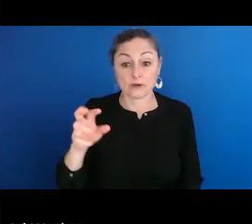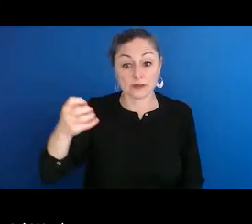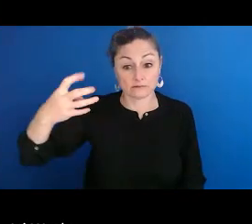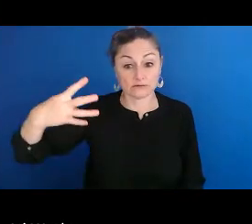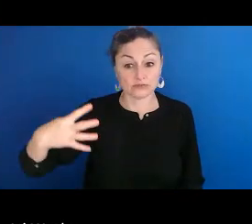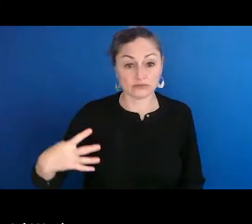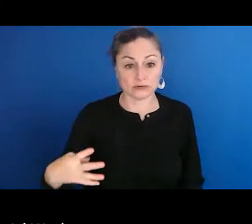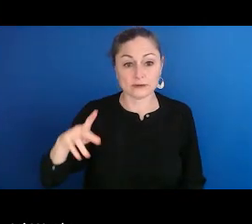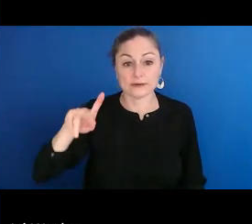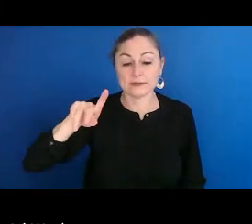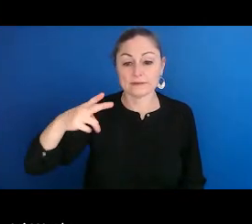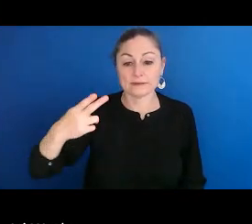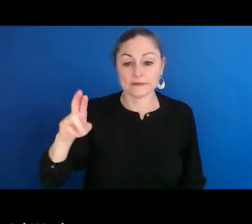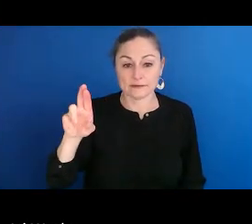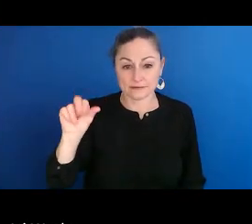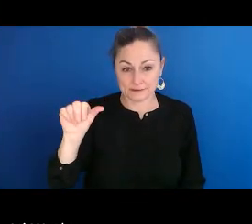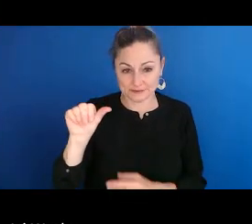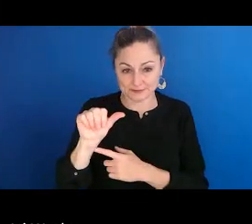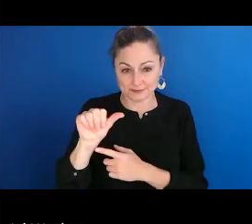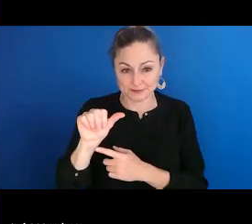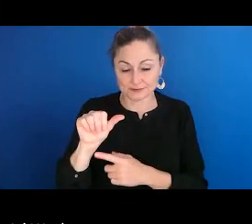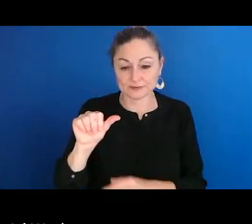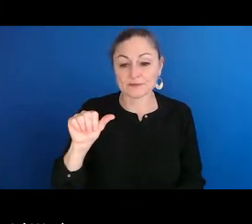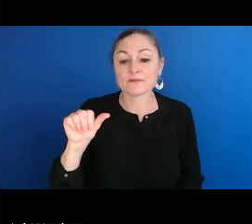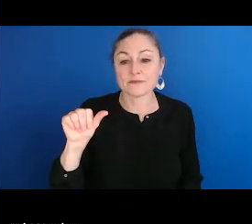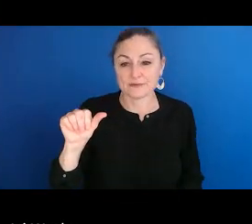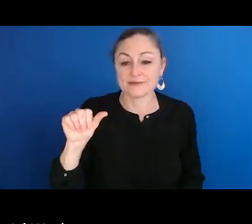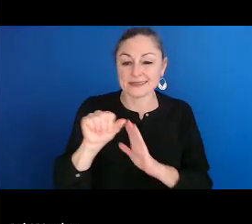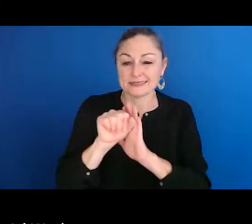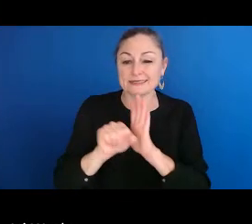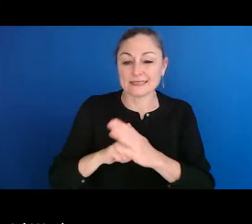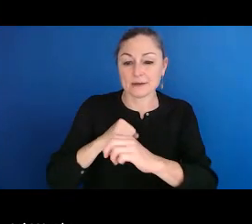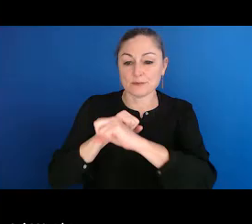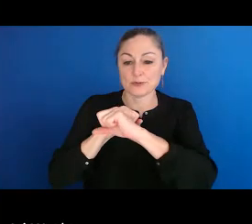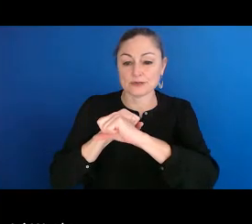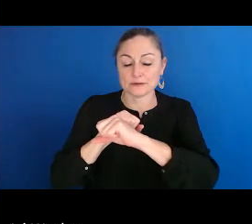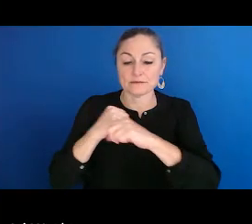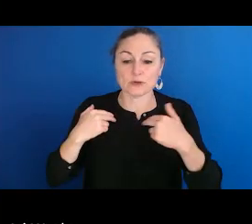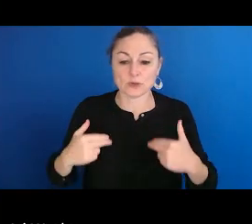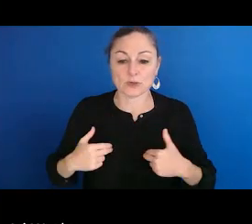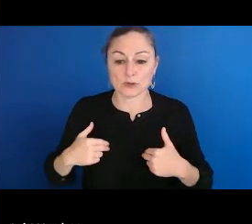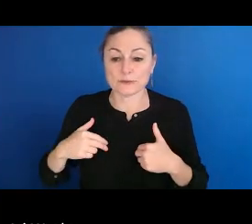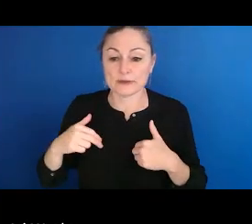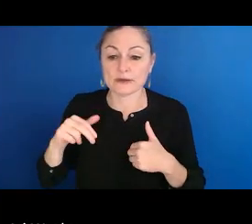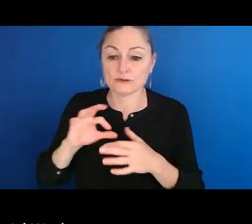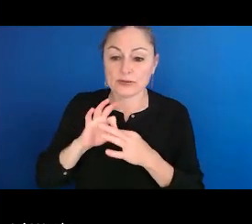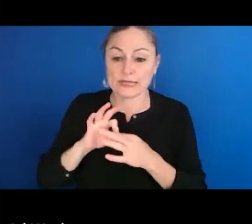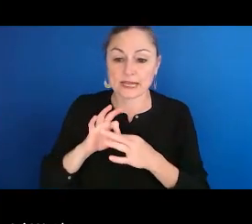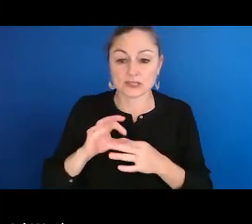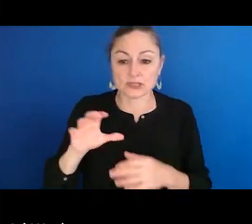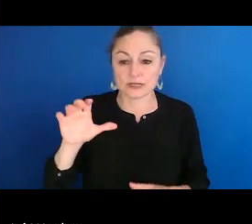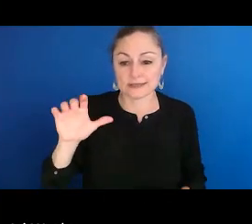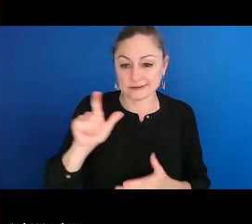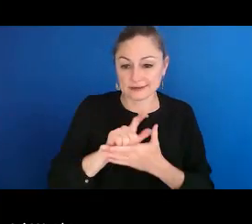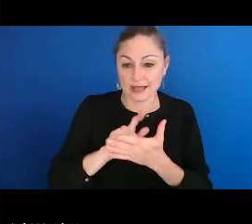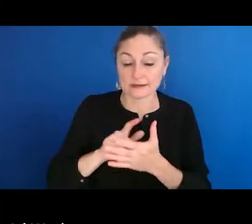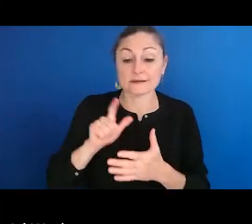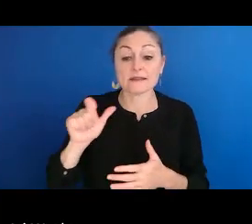we've got our protected classes under our state protections under the Human Relations Act. And that closely